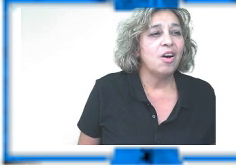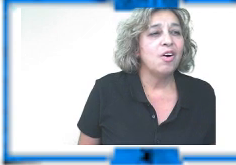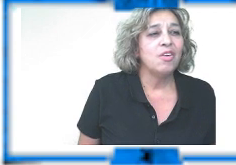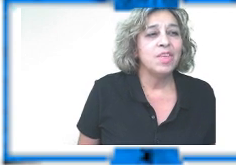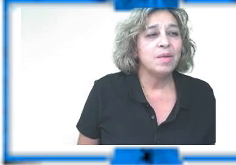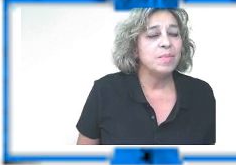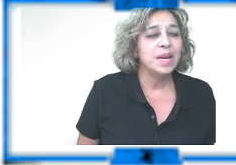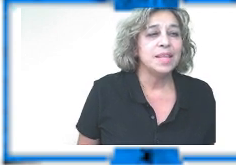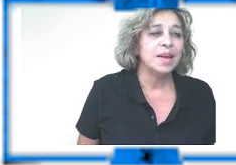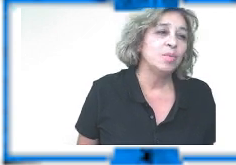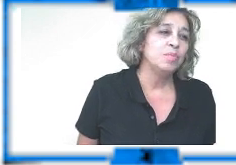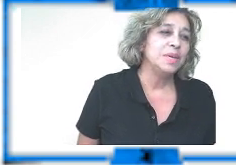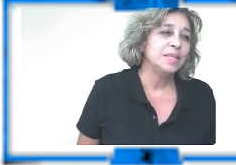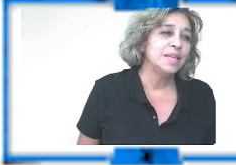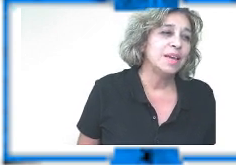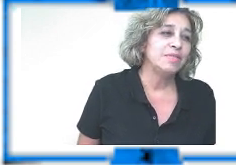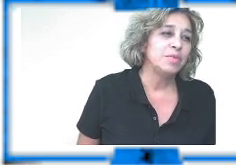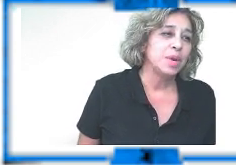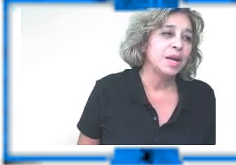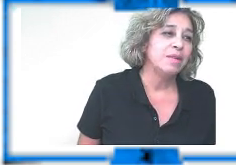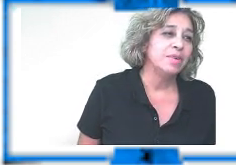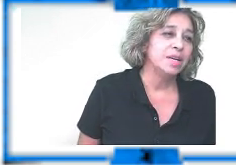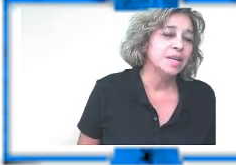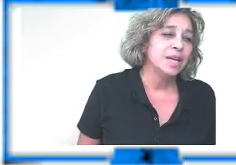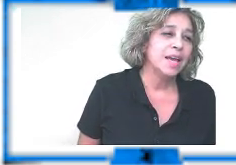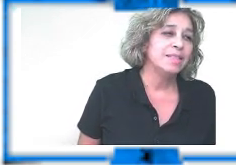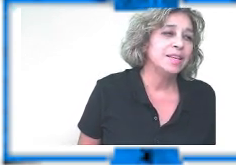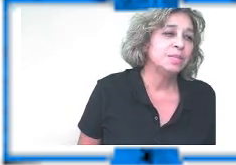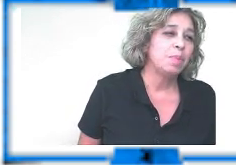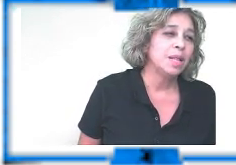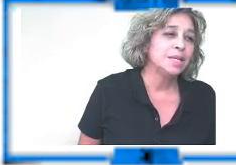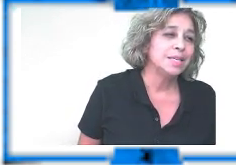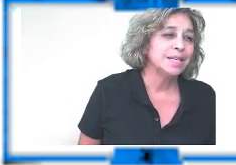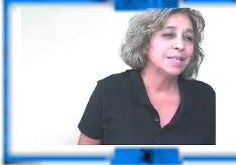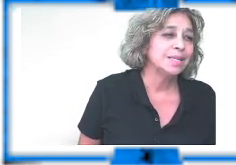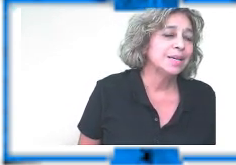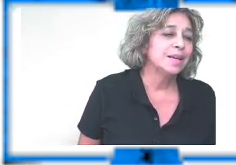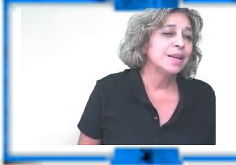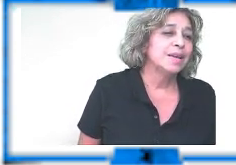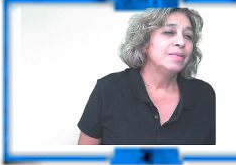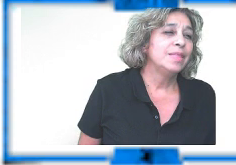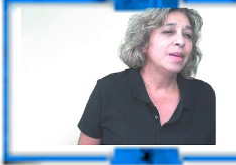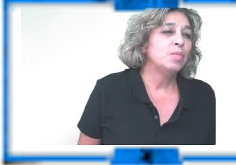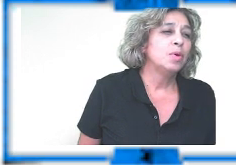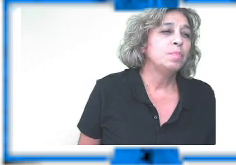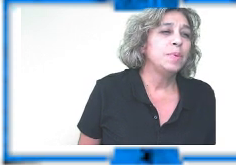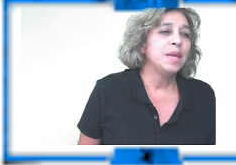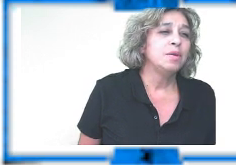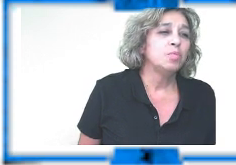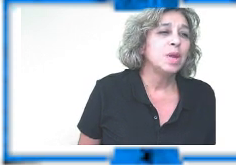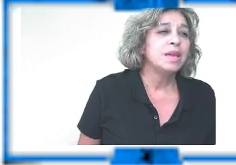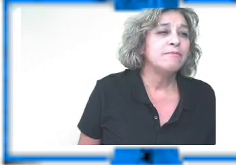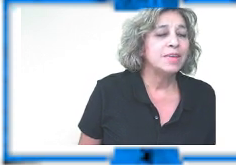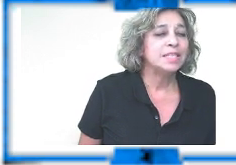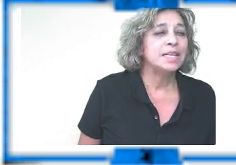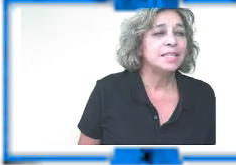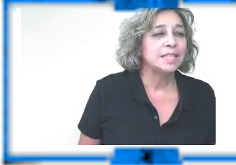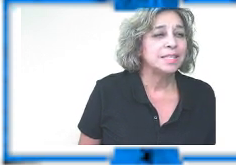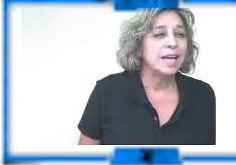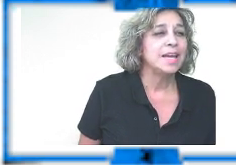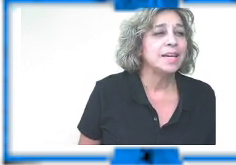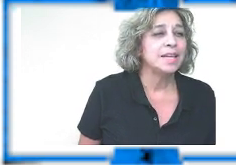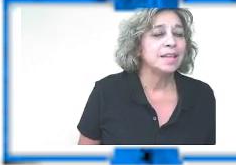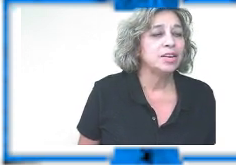And all that money that will be saved and recovered, and these politics, they will be reinvested